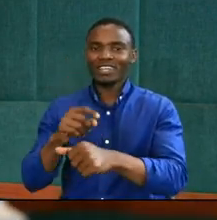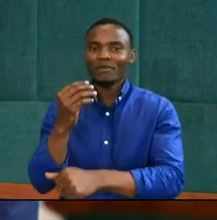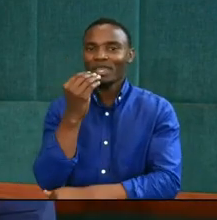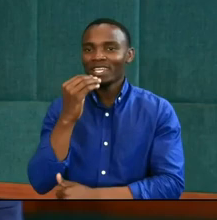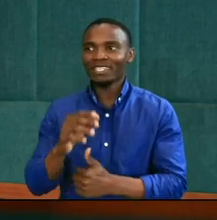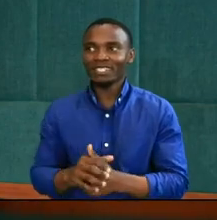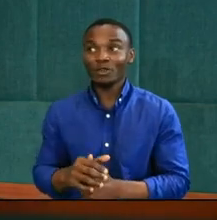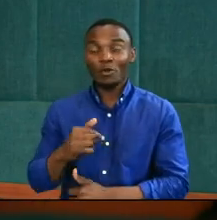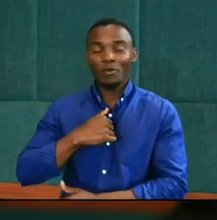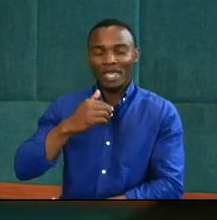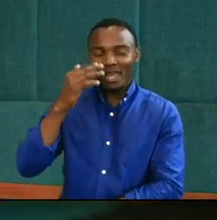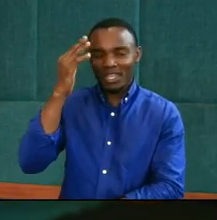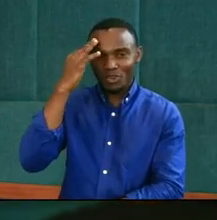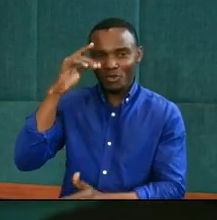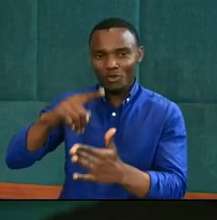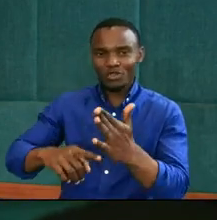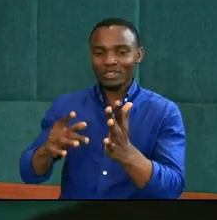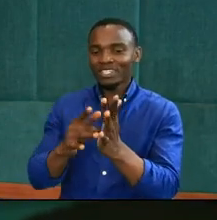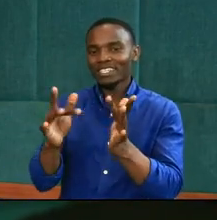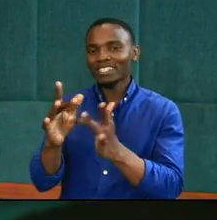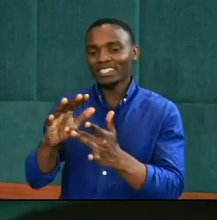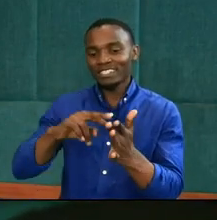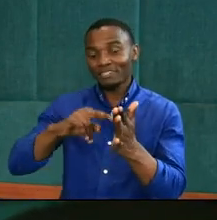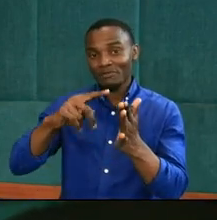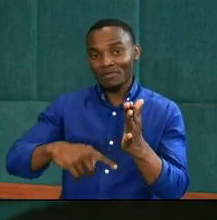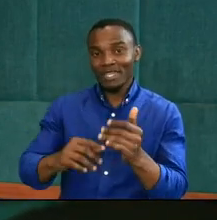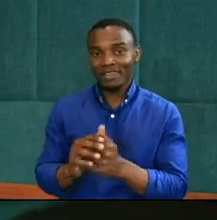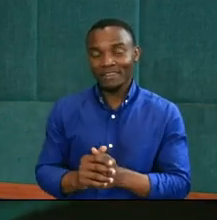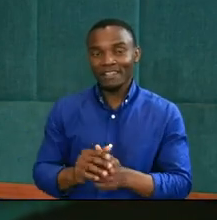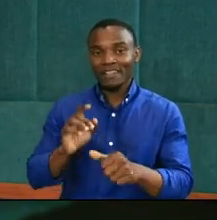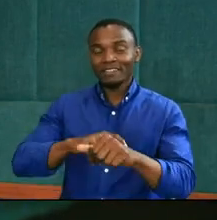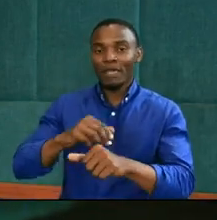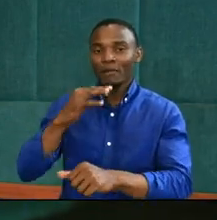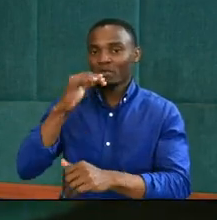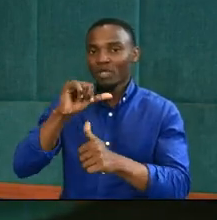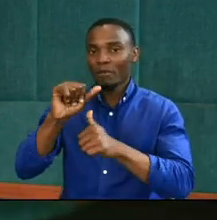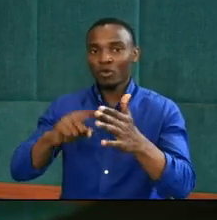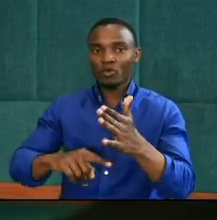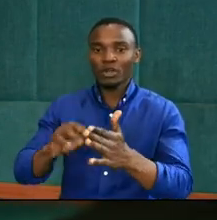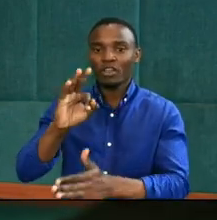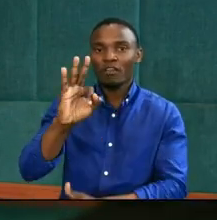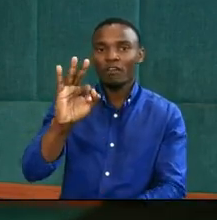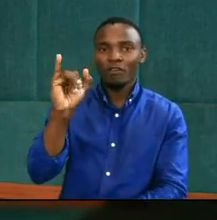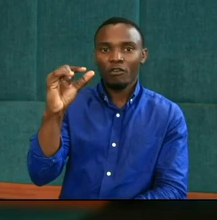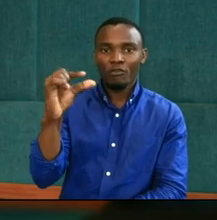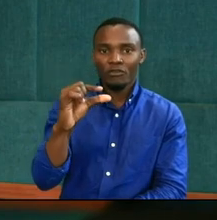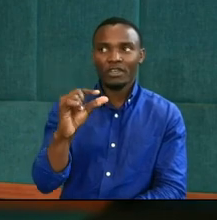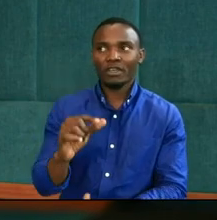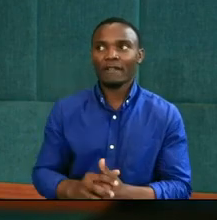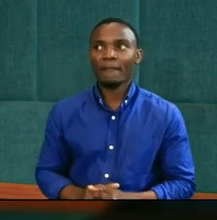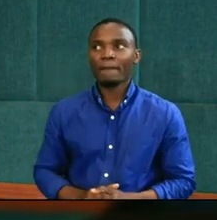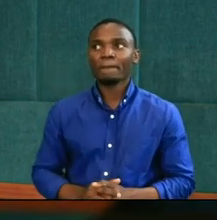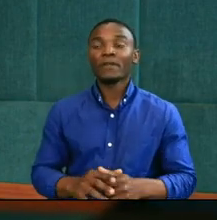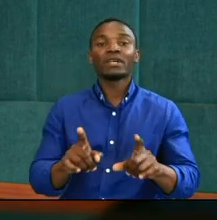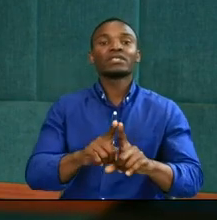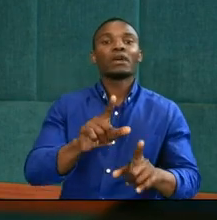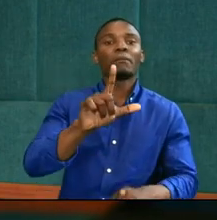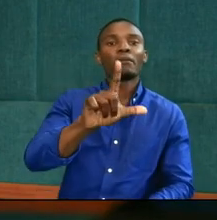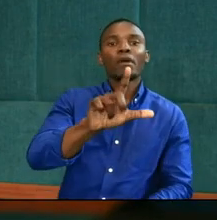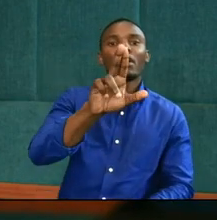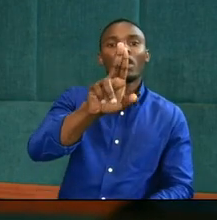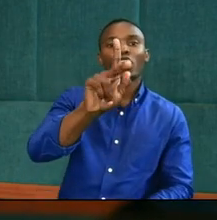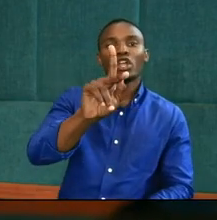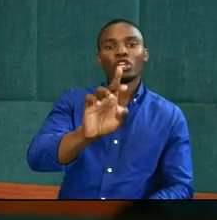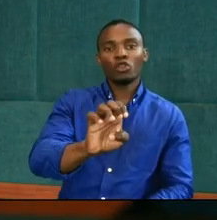so I knew what Jesus meant by fig tree. But if you don't have fig tree, in Luke's version, you will soon